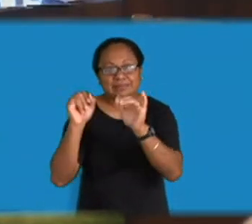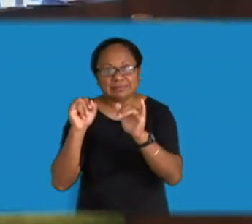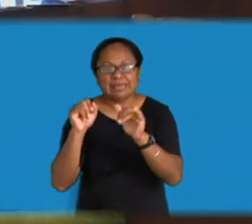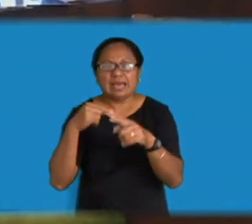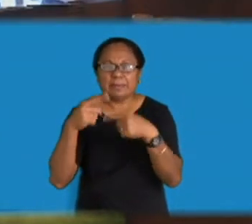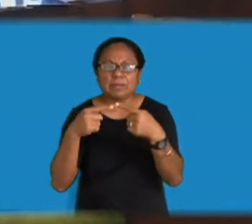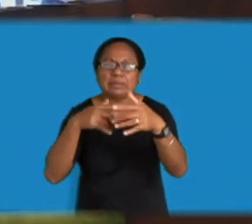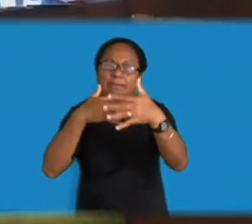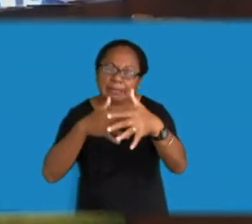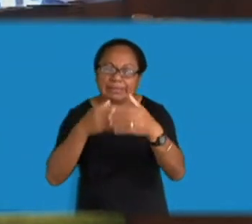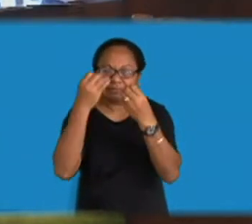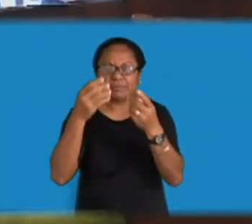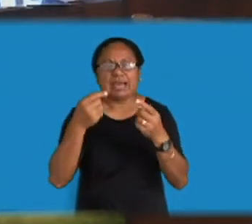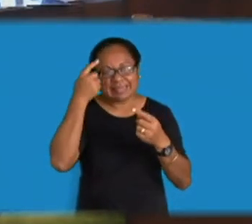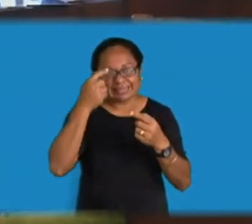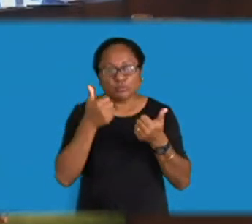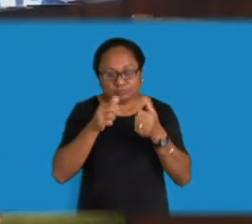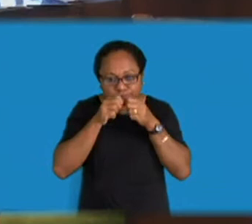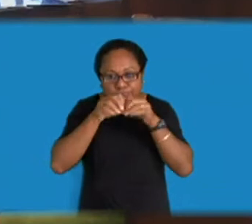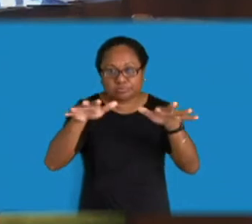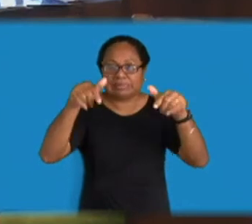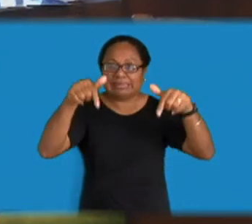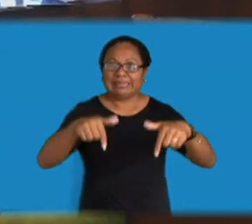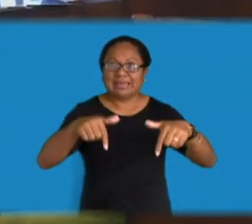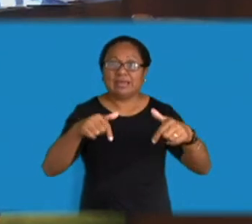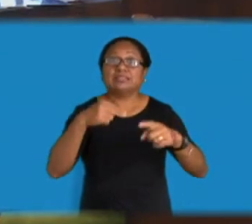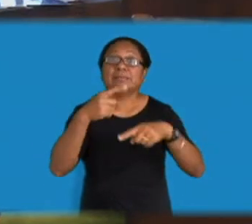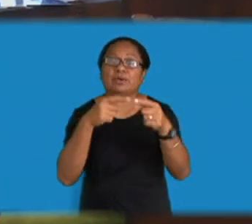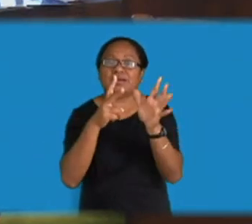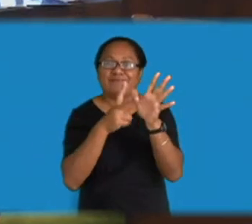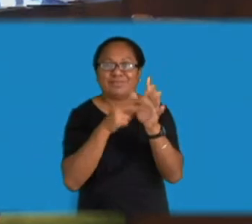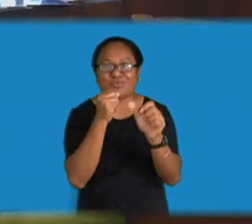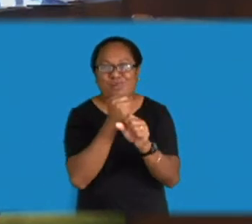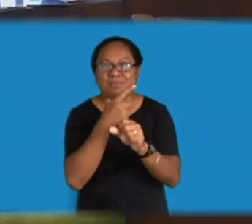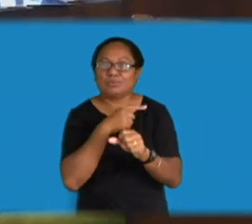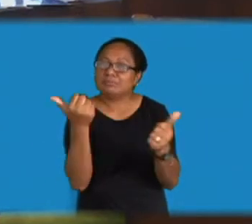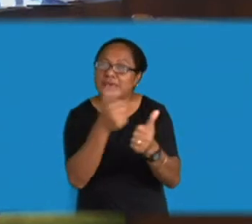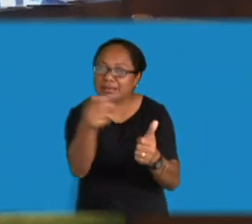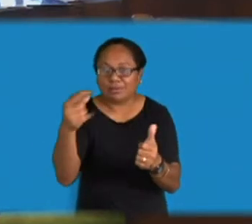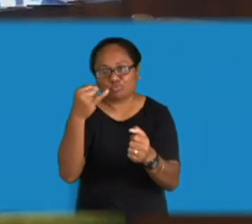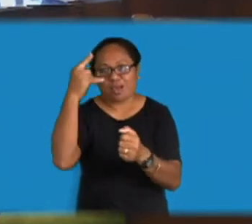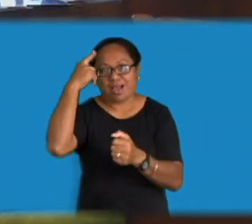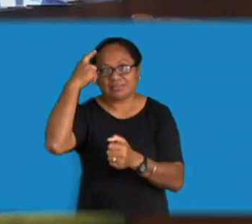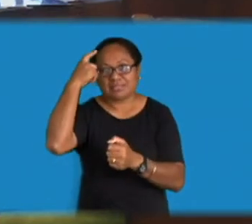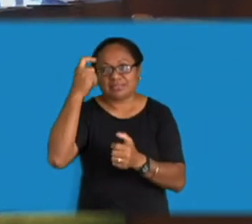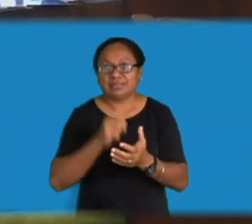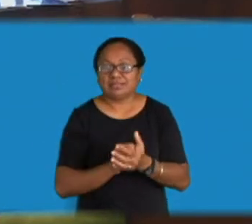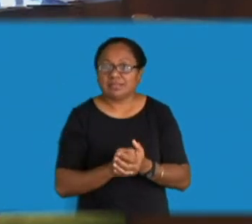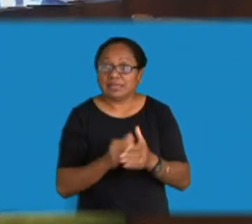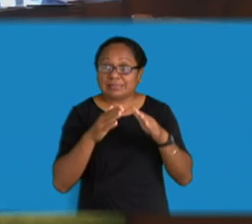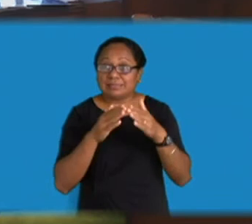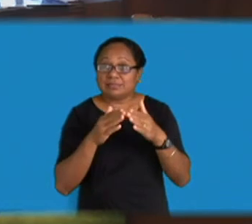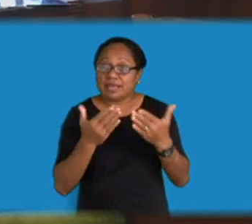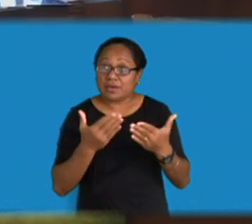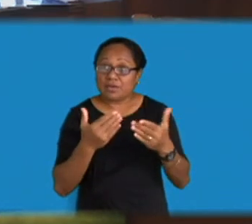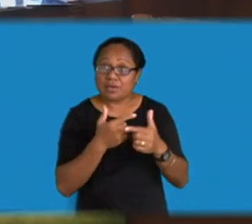think it's good to get this out in the public space, is with respect to Vatukola gold mine. Madam Speaker, it was brought to the attention of the